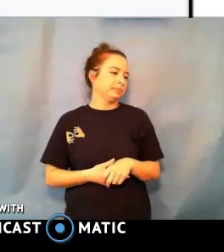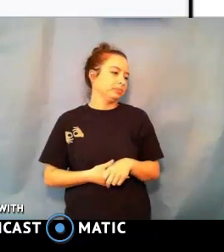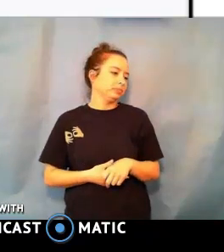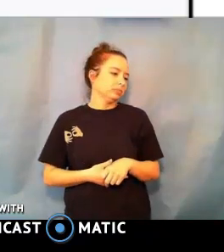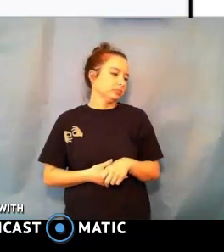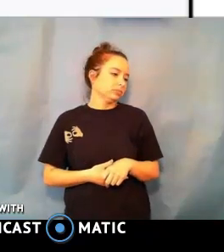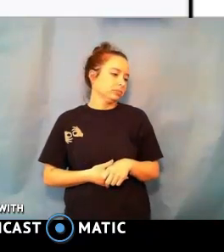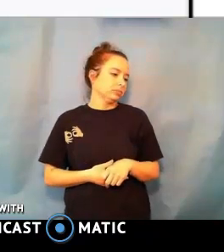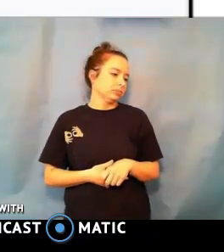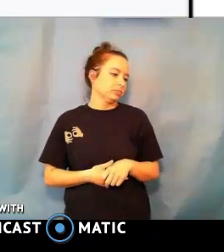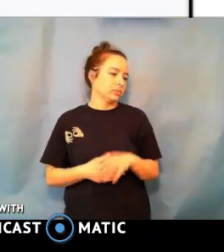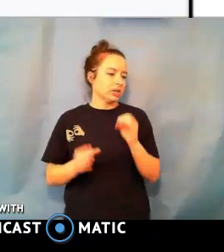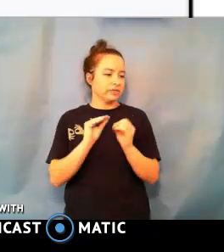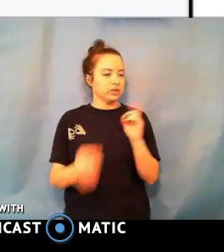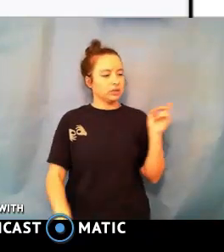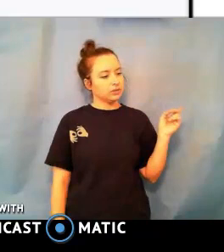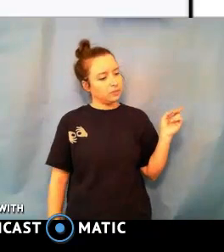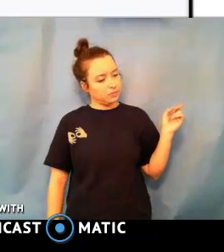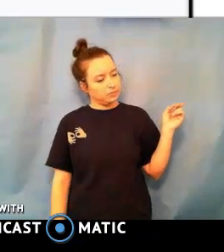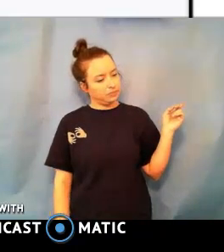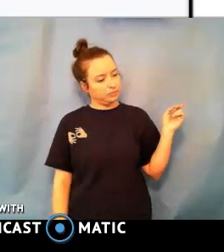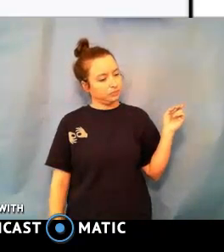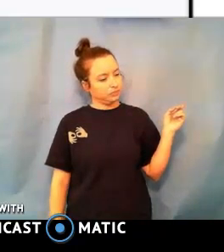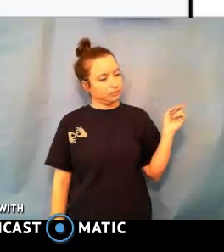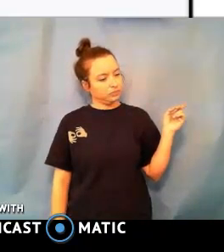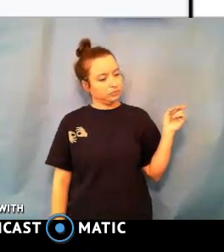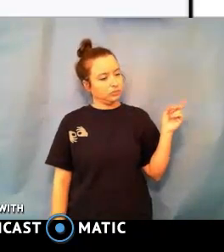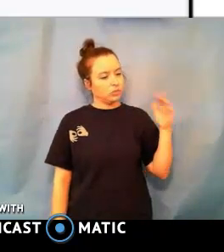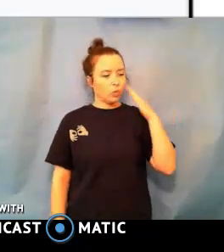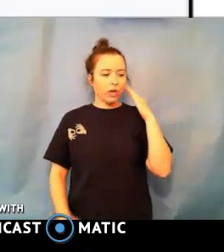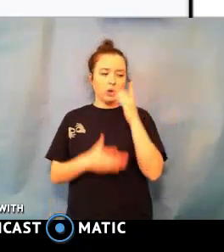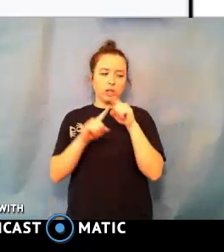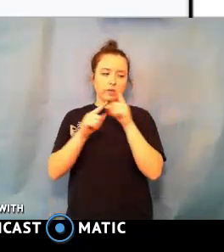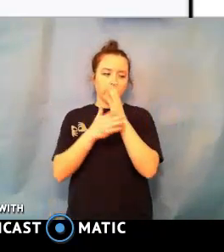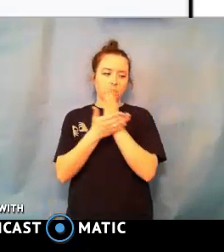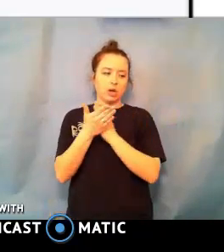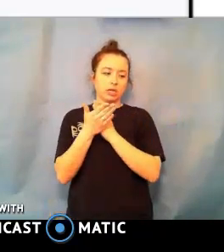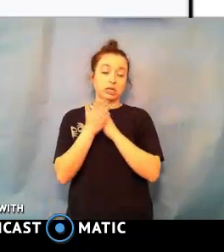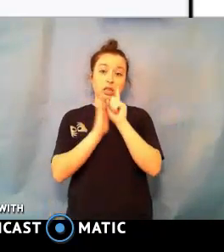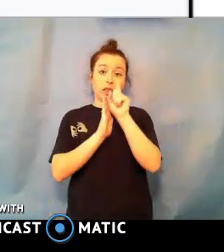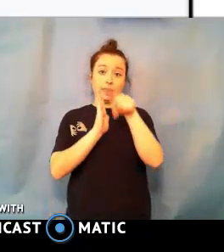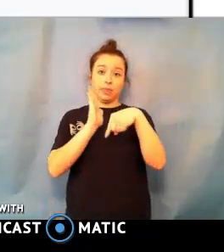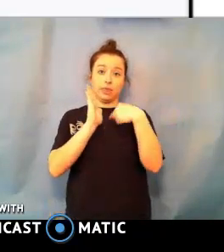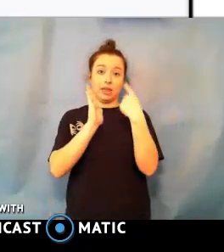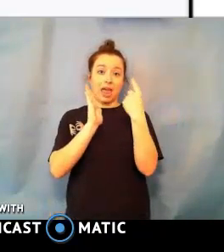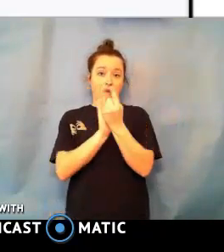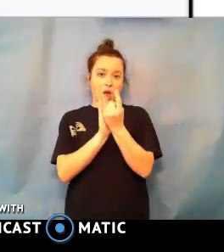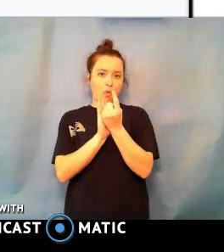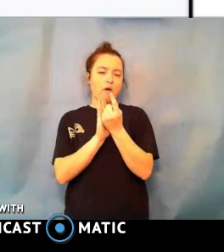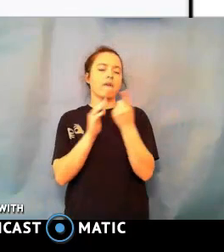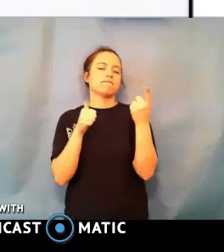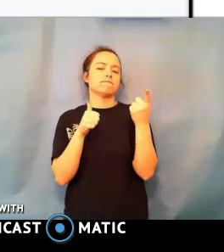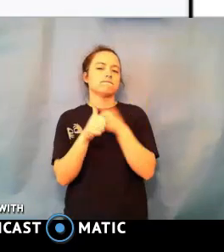All right, let's fix the analog clock. We know the pieces. The hour is the first